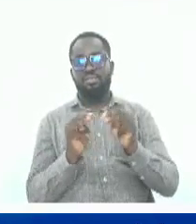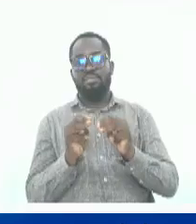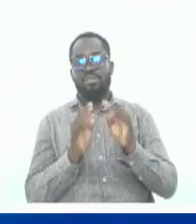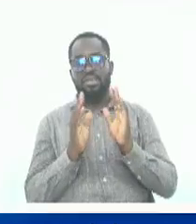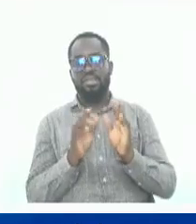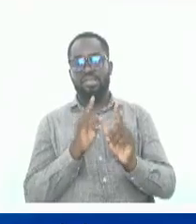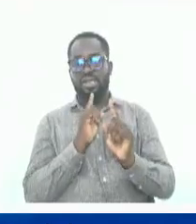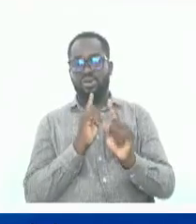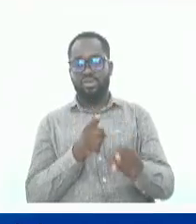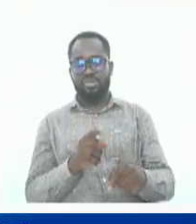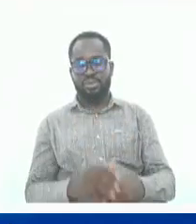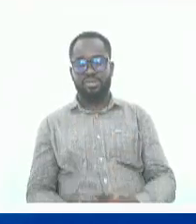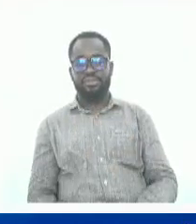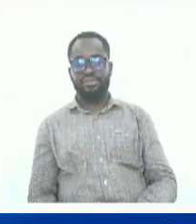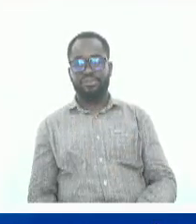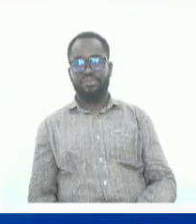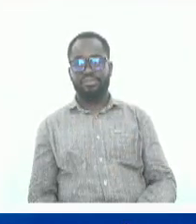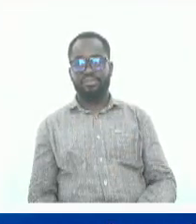to respond.